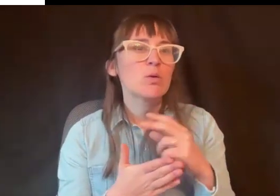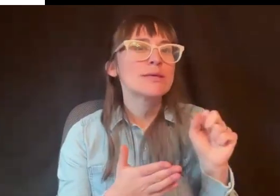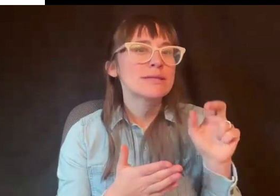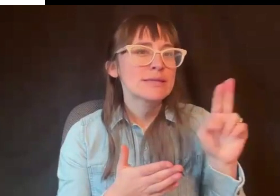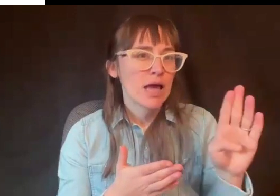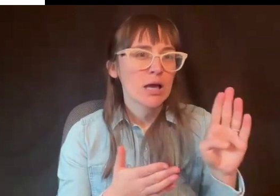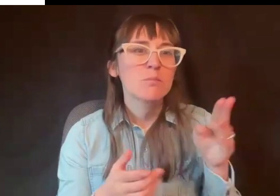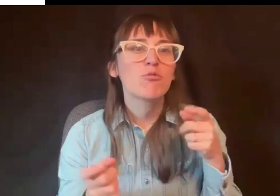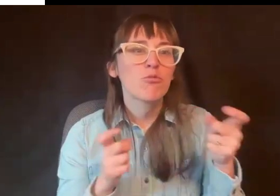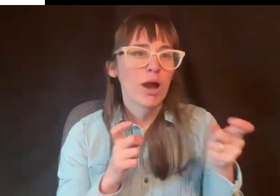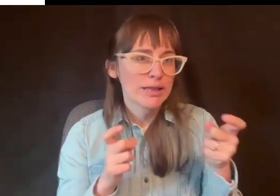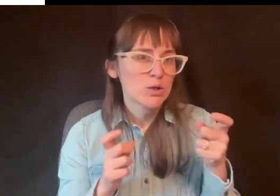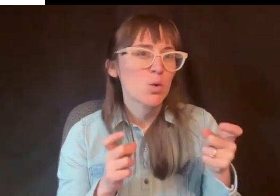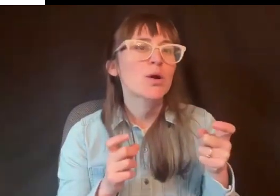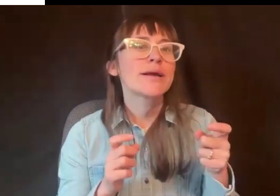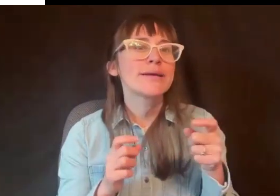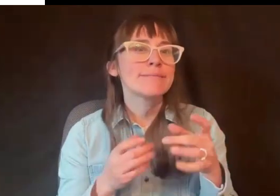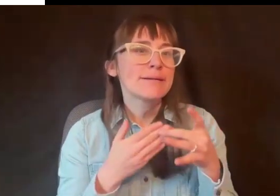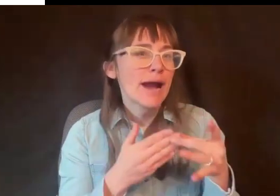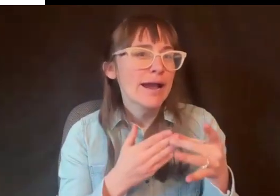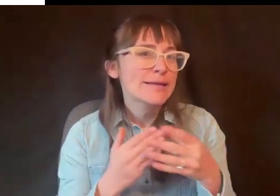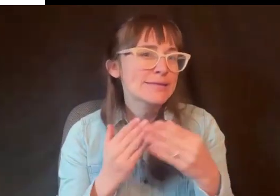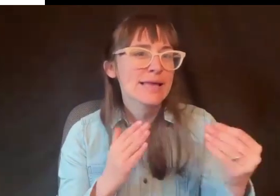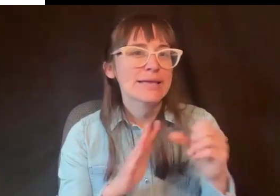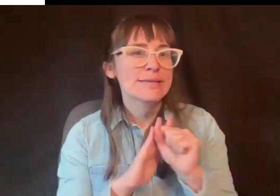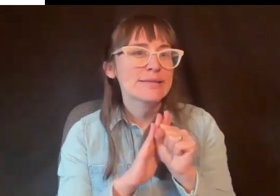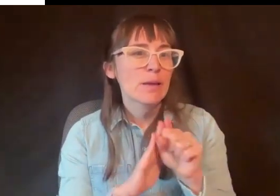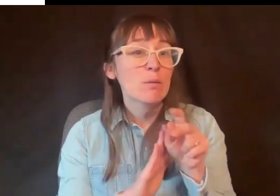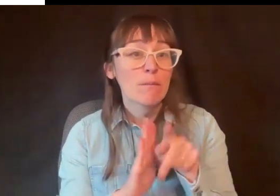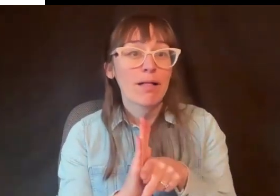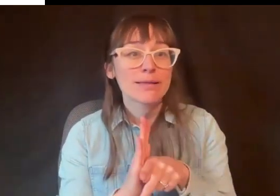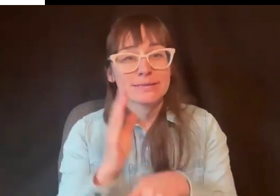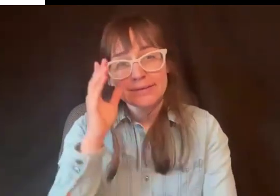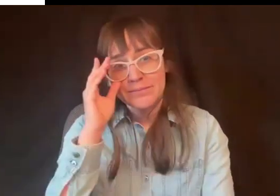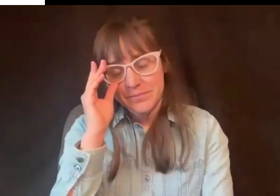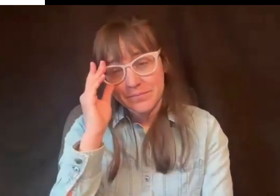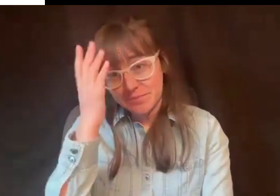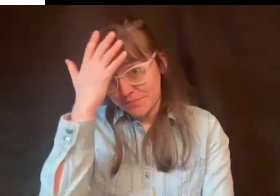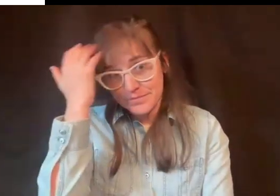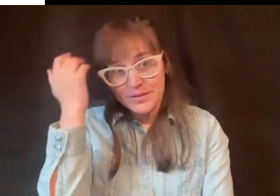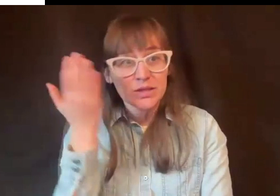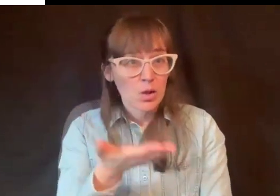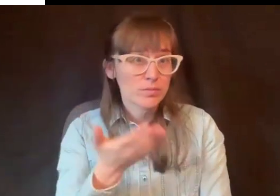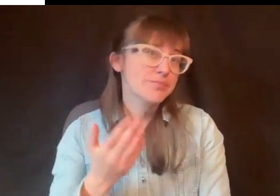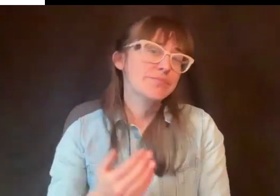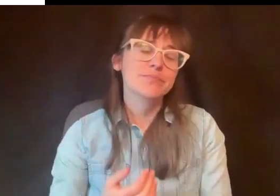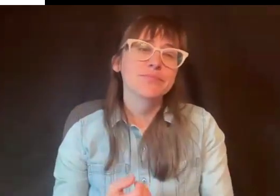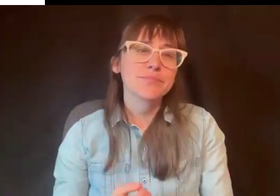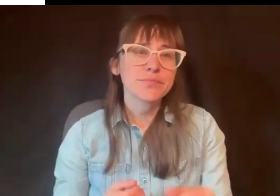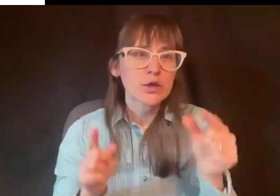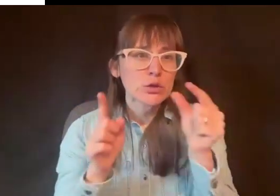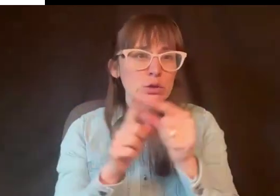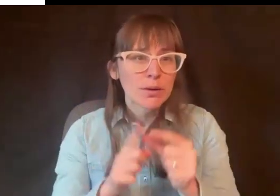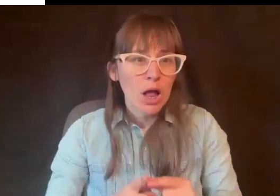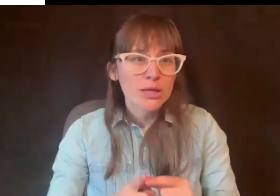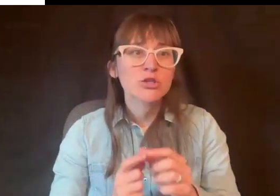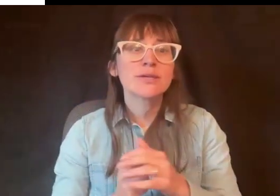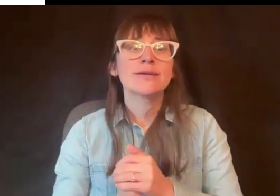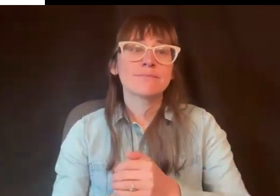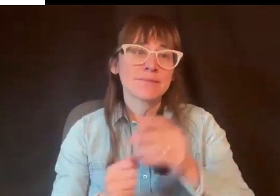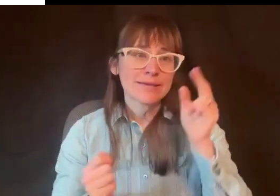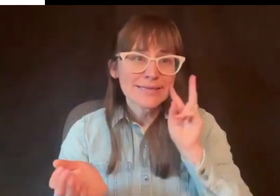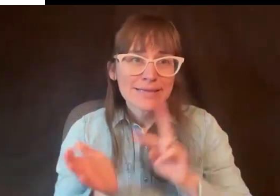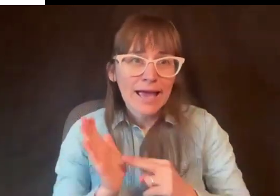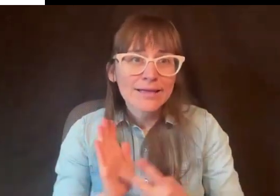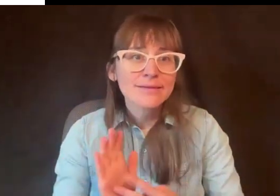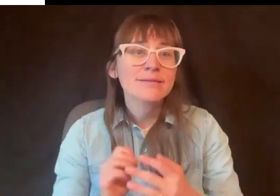sample policy and form in detail. So on this slide, we talk about terminology, intent, some considerations, and